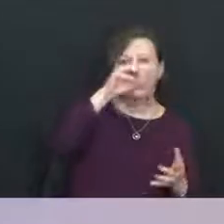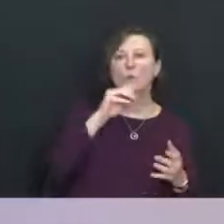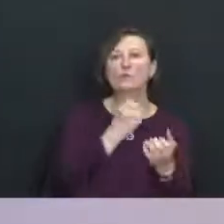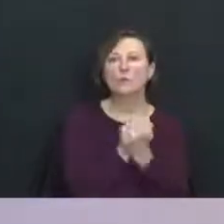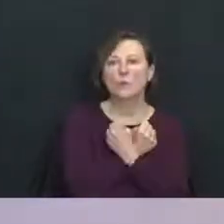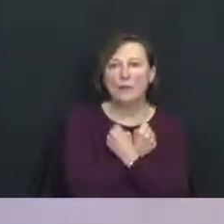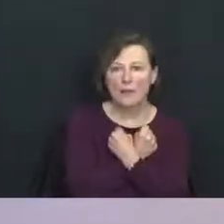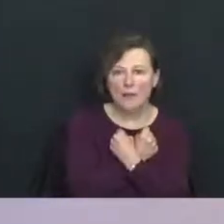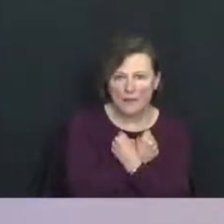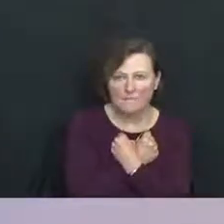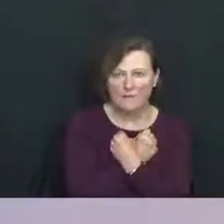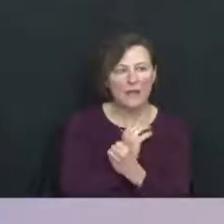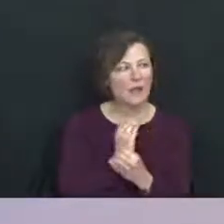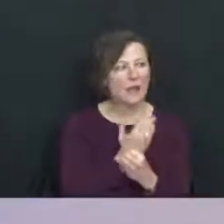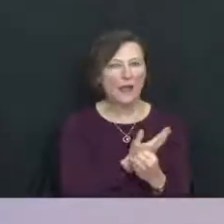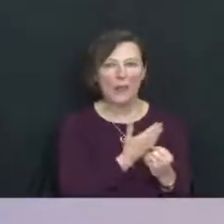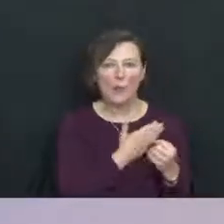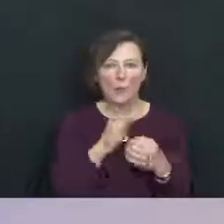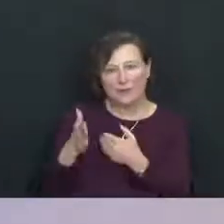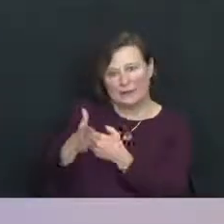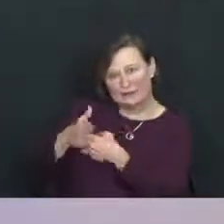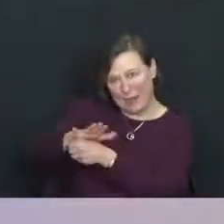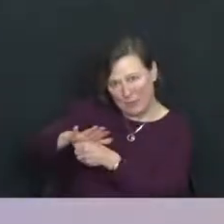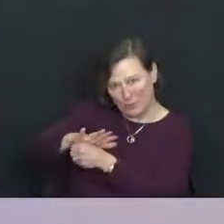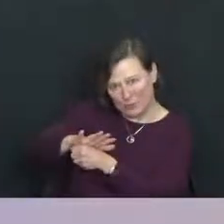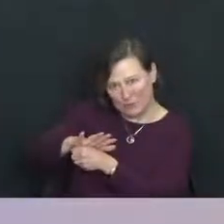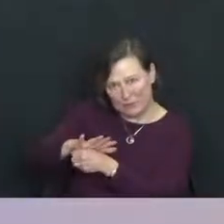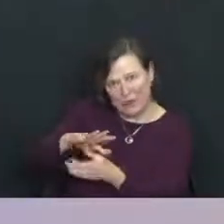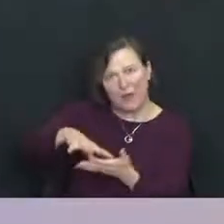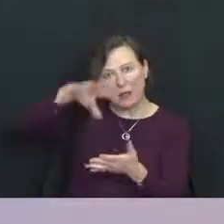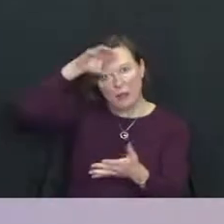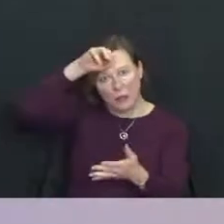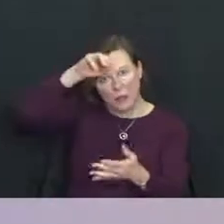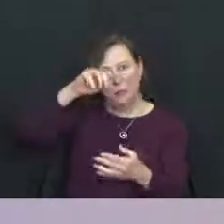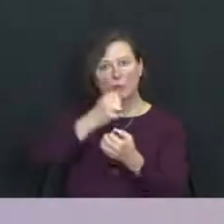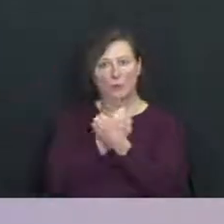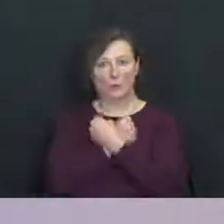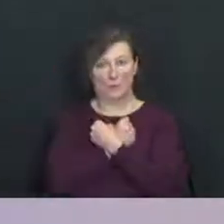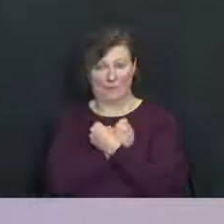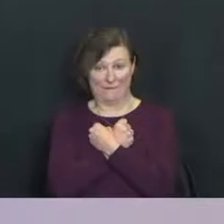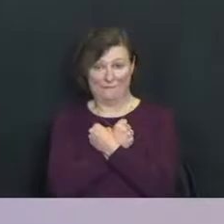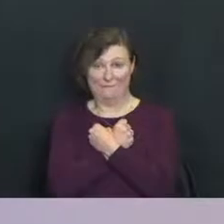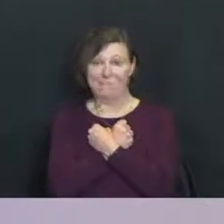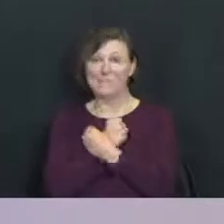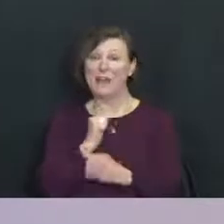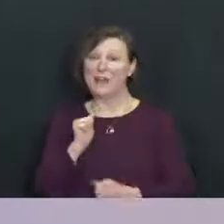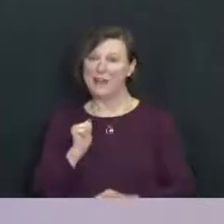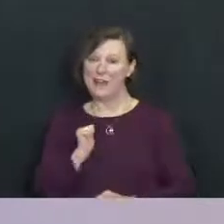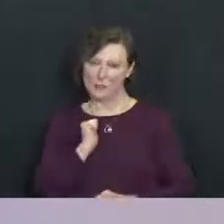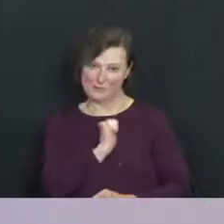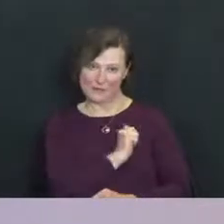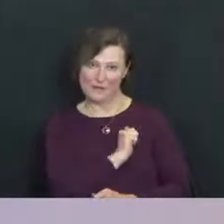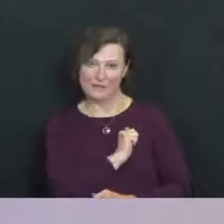our neighbors, learning to love ourselves,